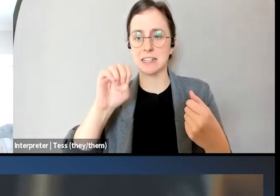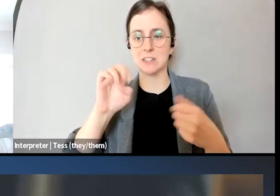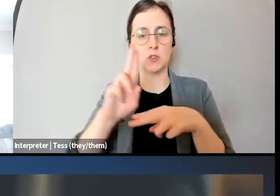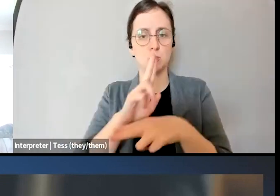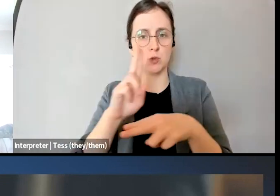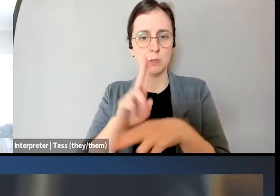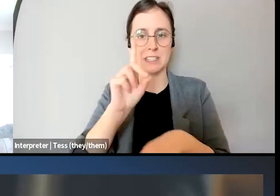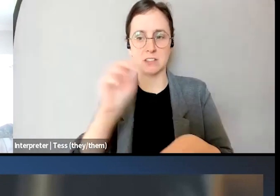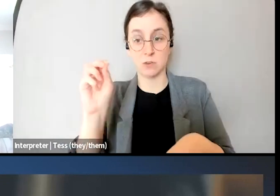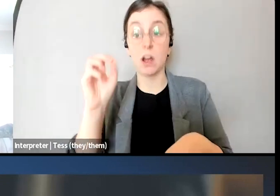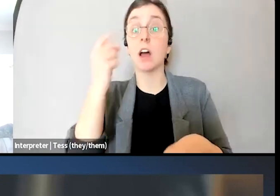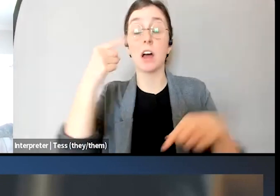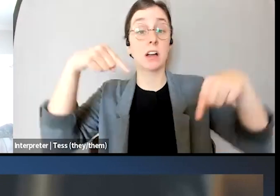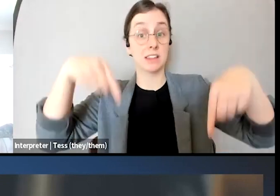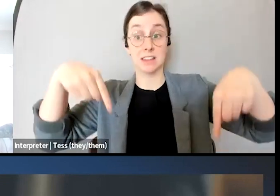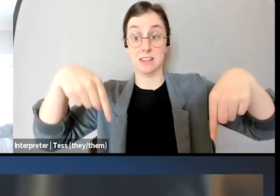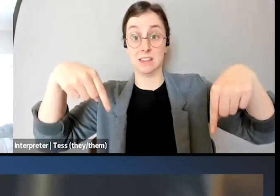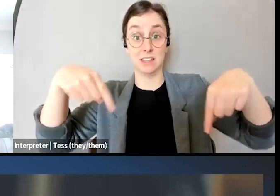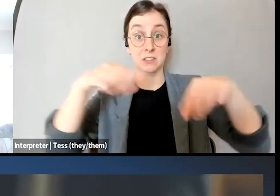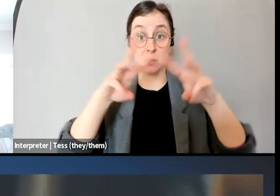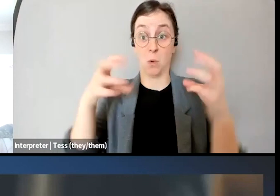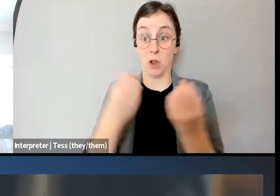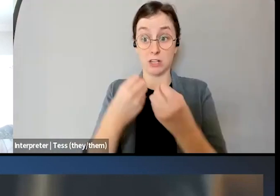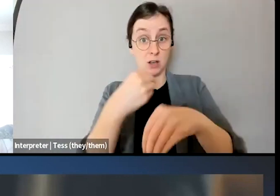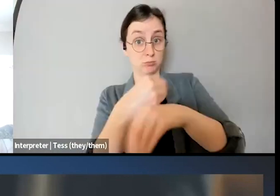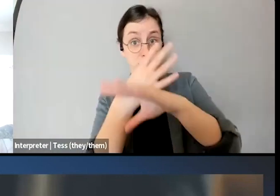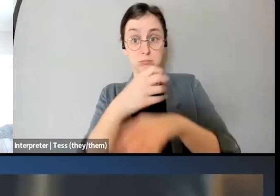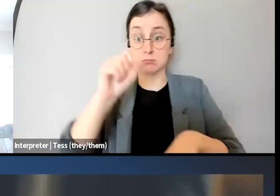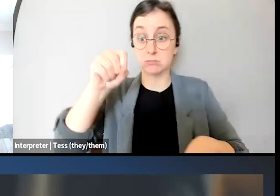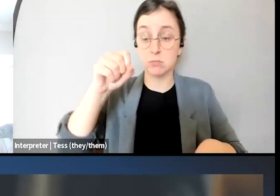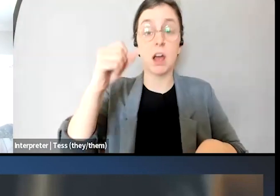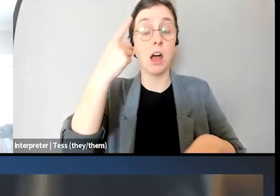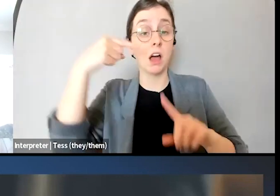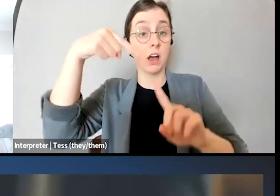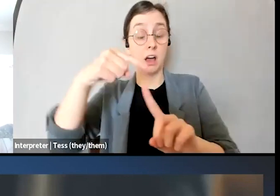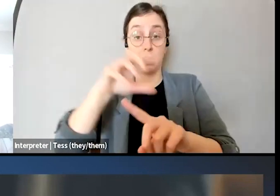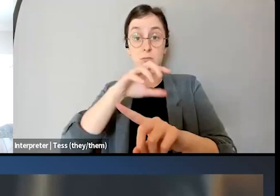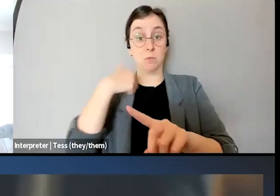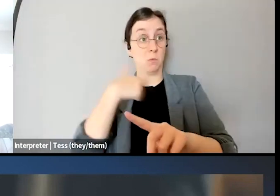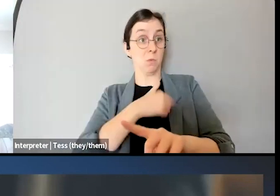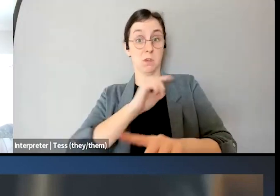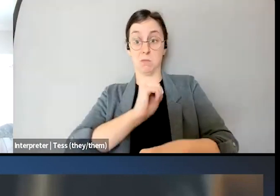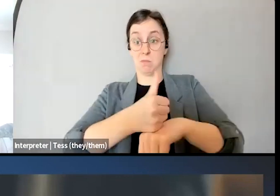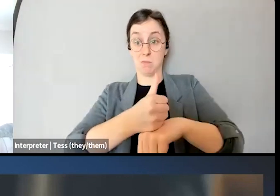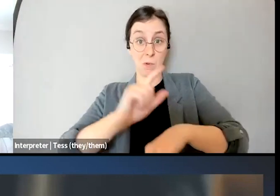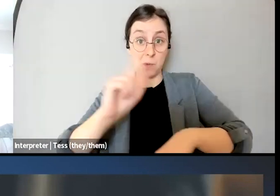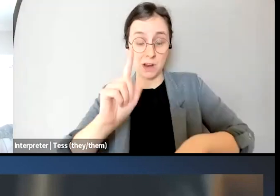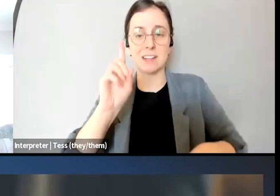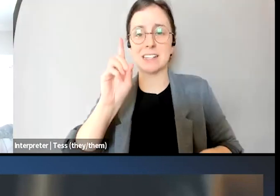from a physical location in Washington, D.C., the home of the National Academies and the